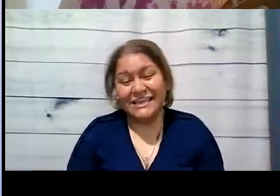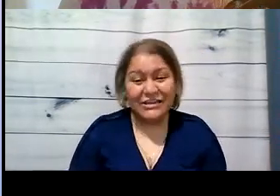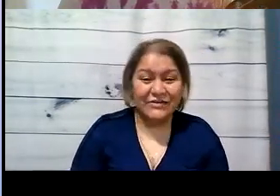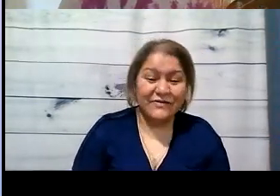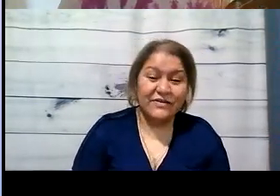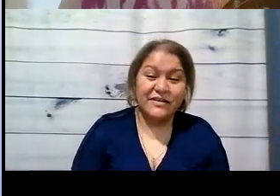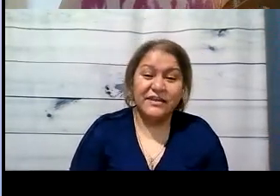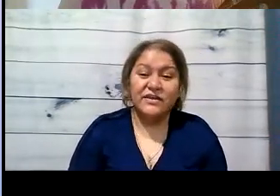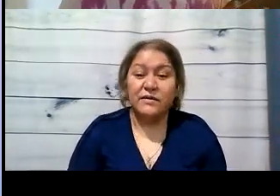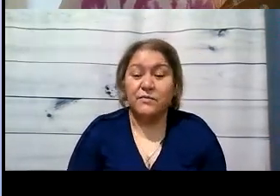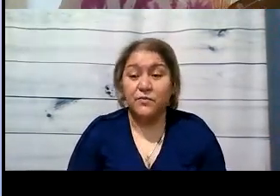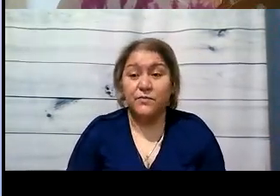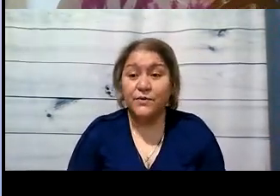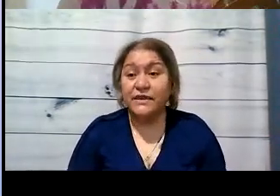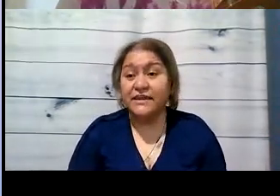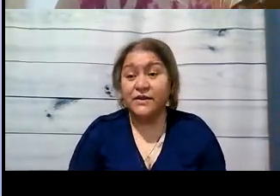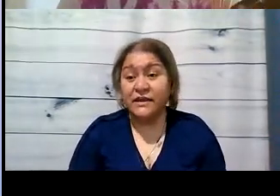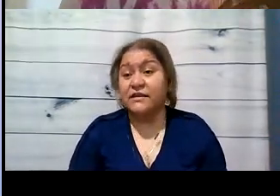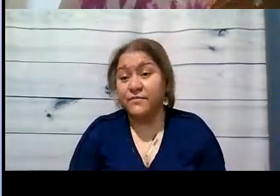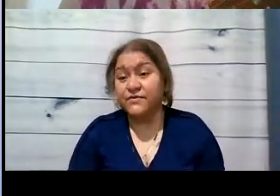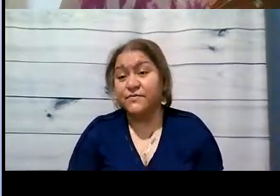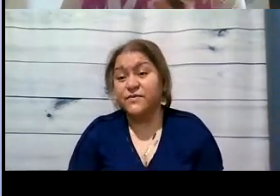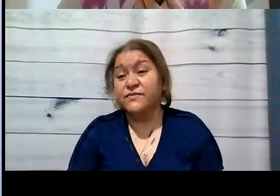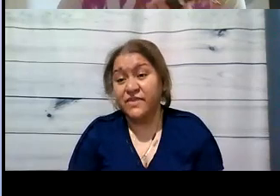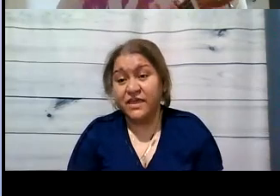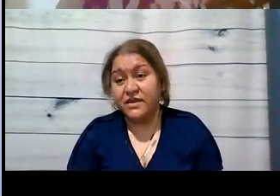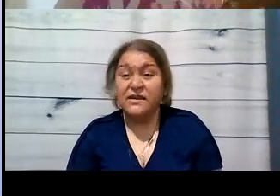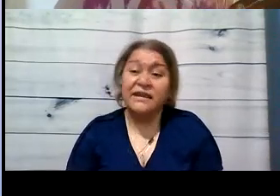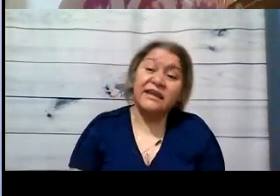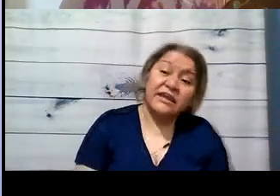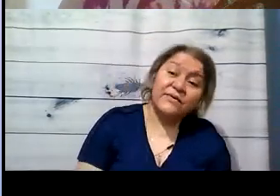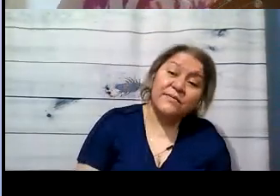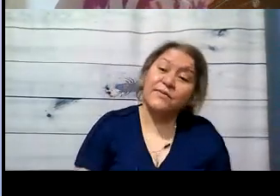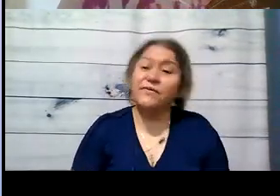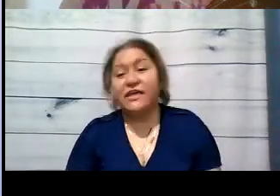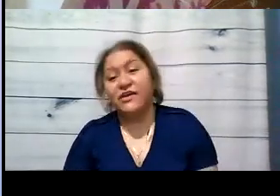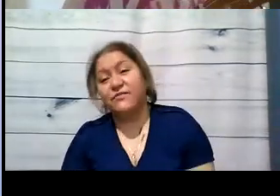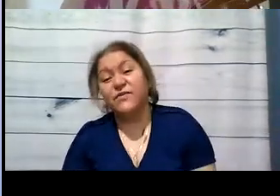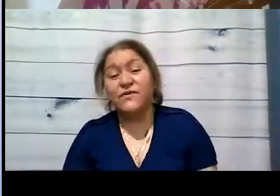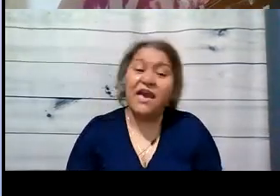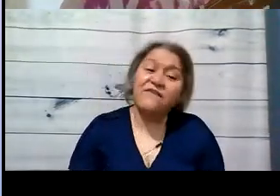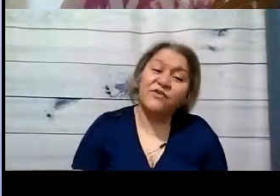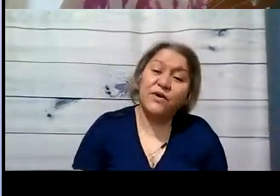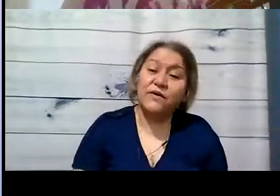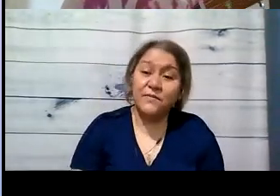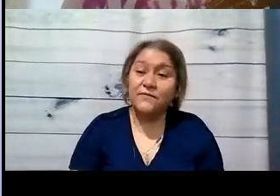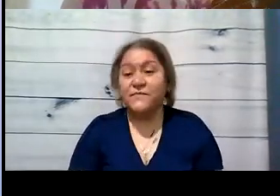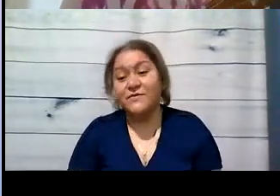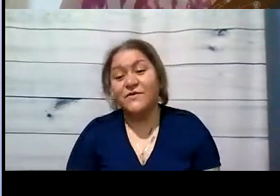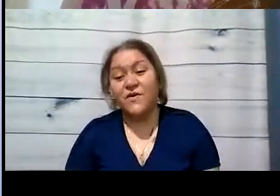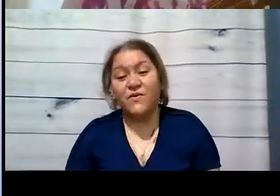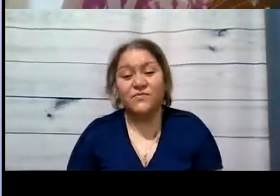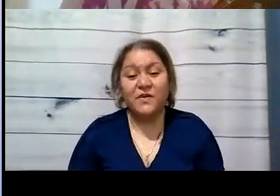E-I-E-I-O. With a moo moo here and a moo moo there. Here a moo, there a moo, everywhere a moo